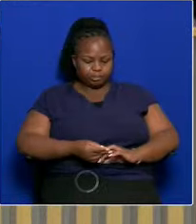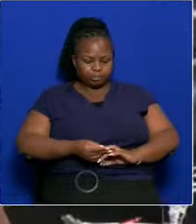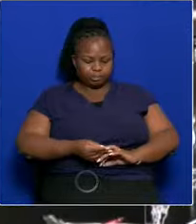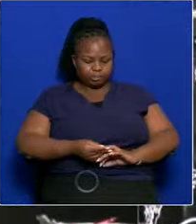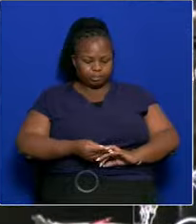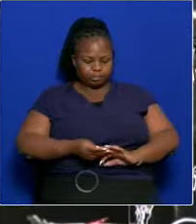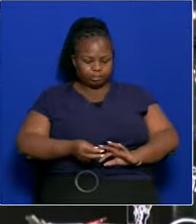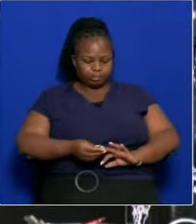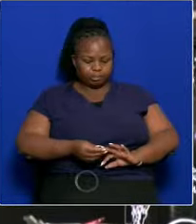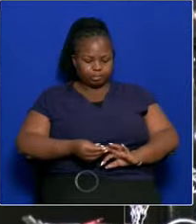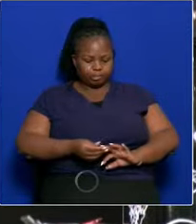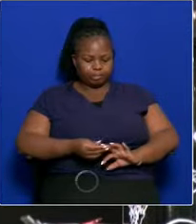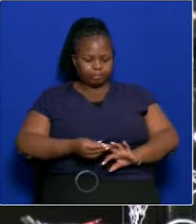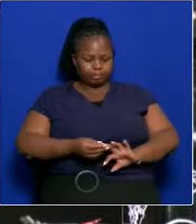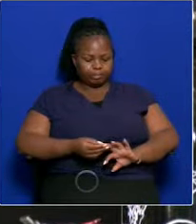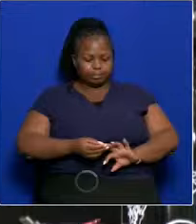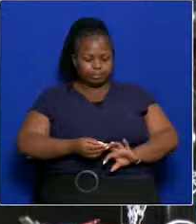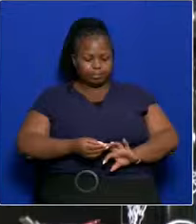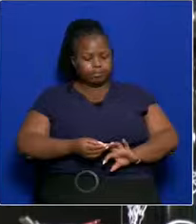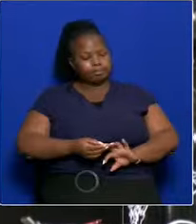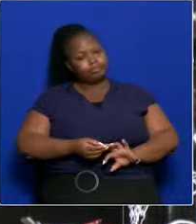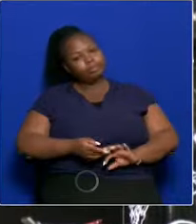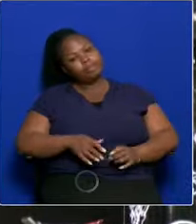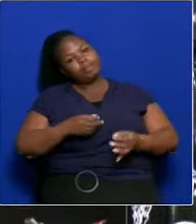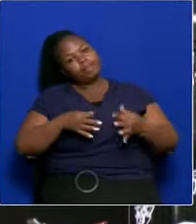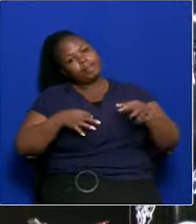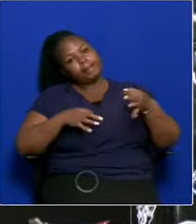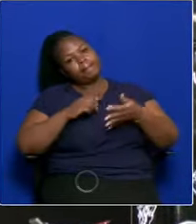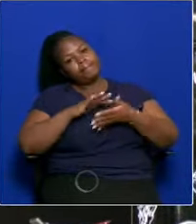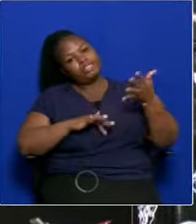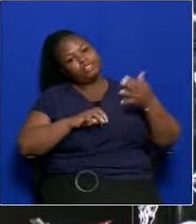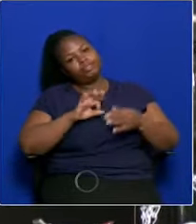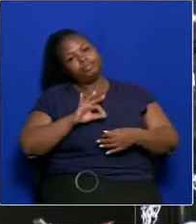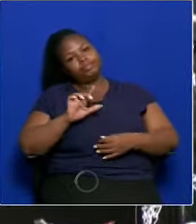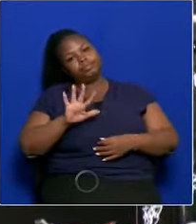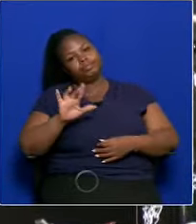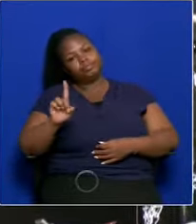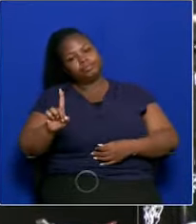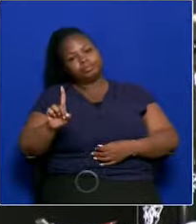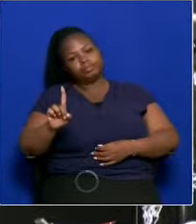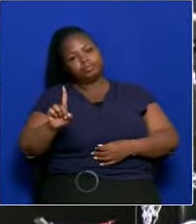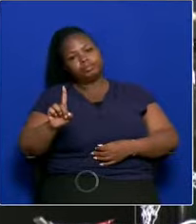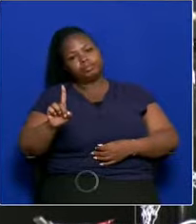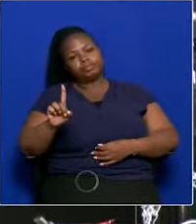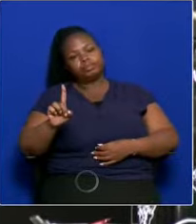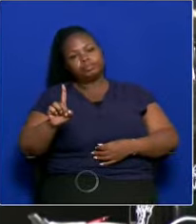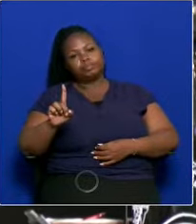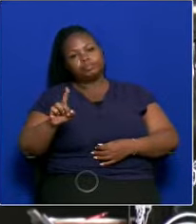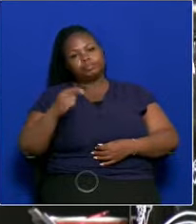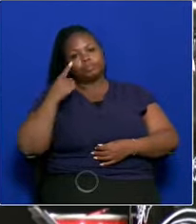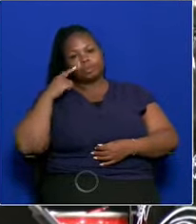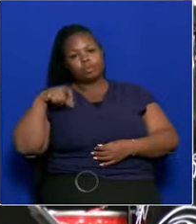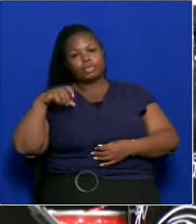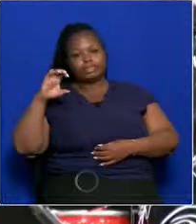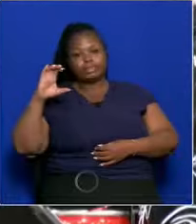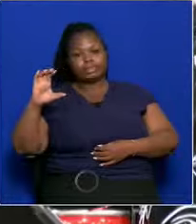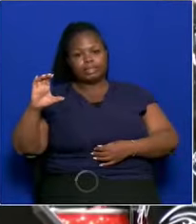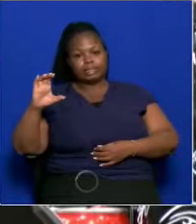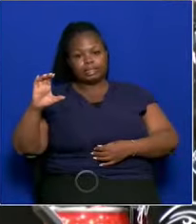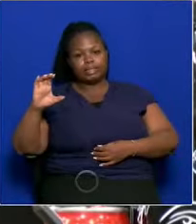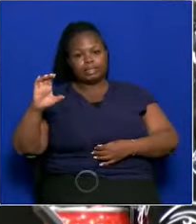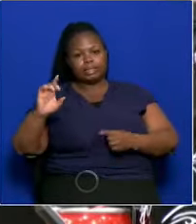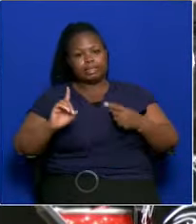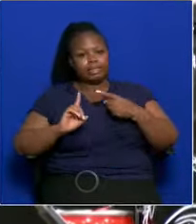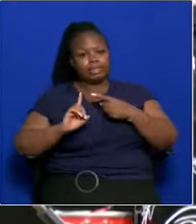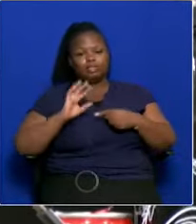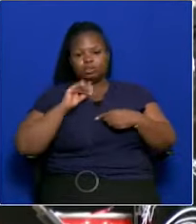So on page 351, you'll see that witness C talks about the operation that